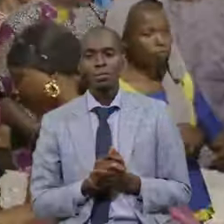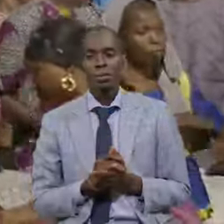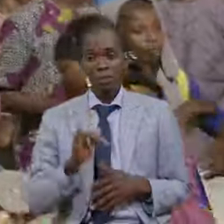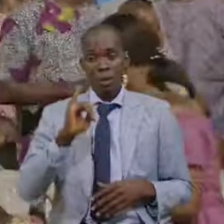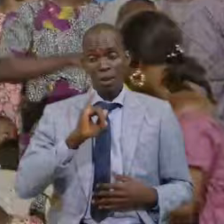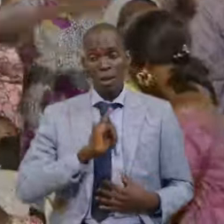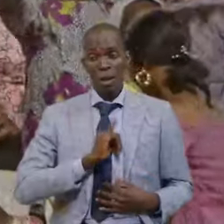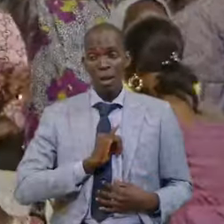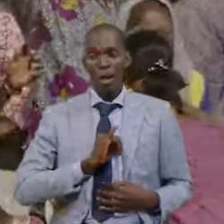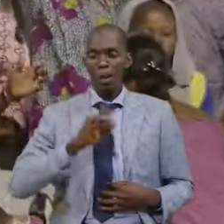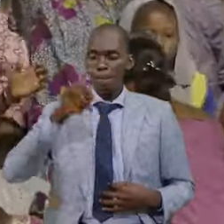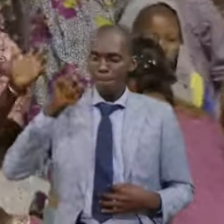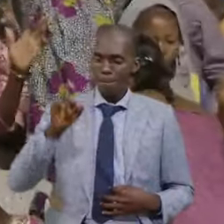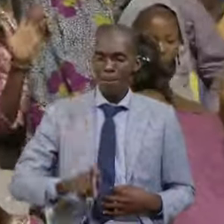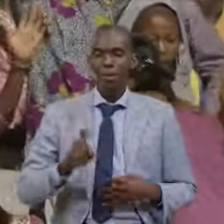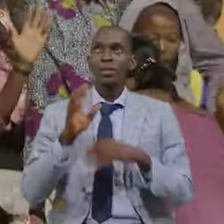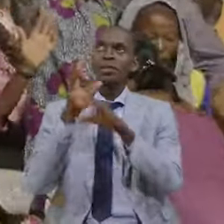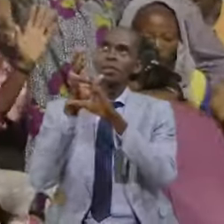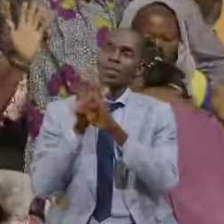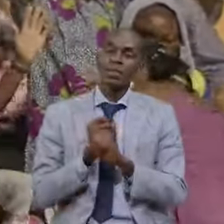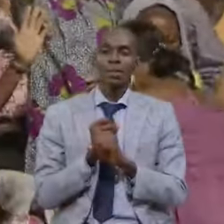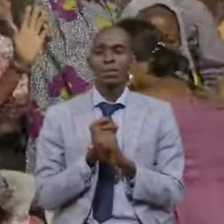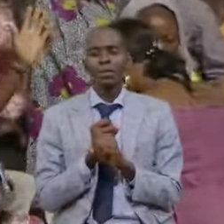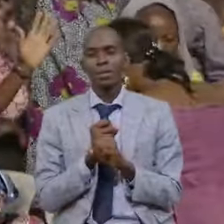I must receive.